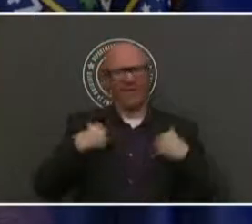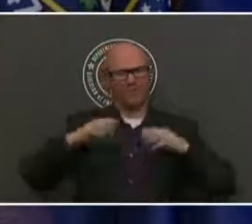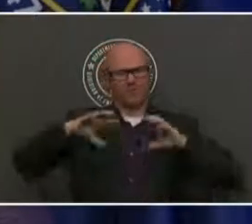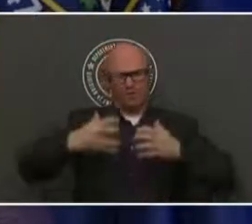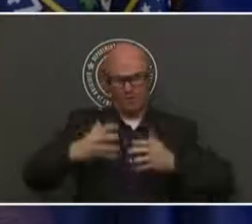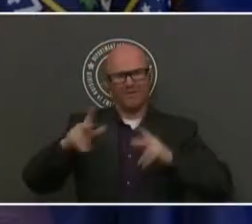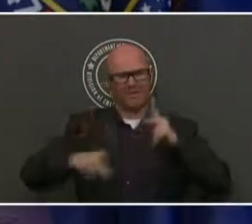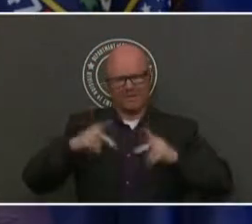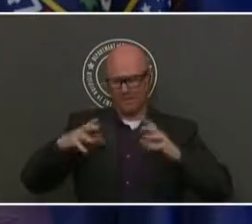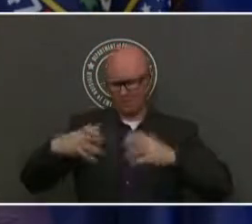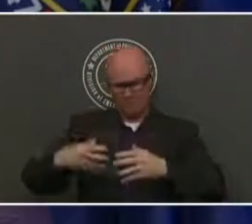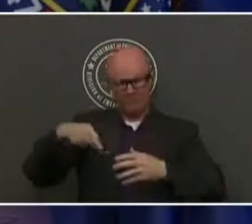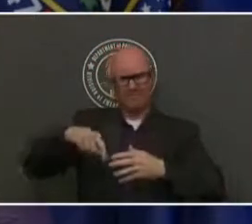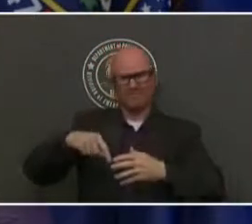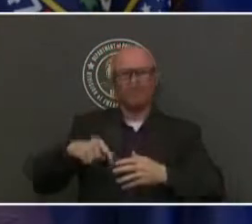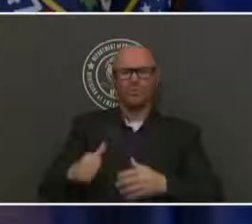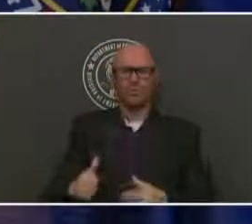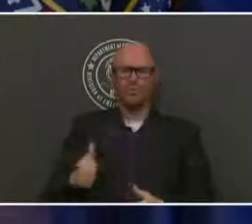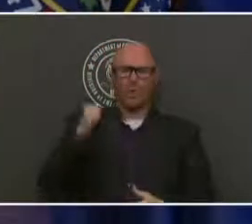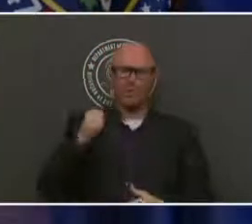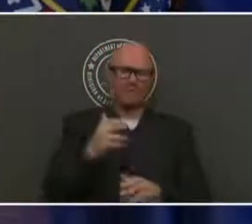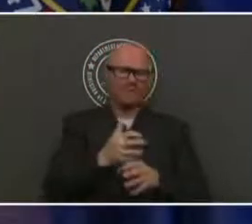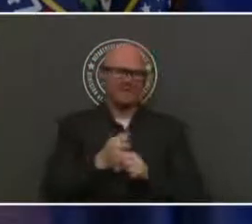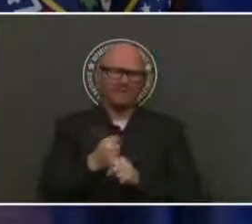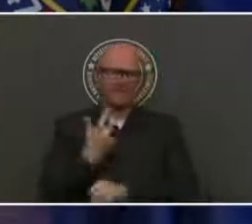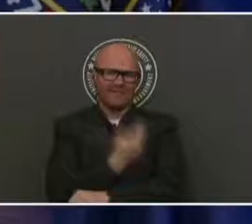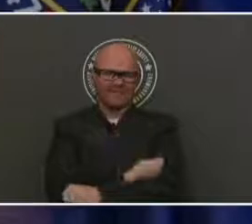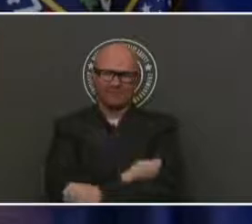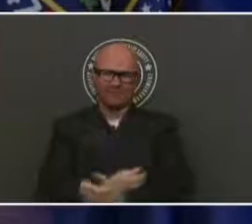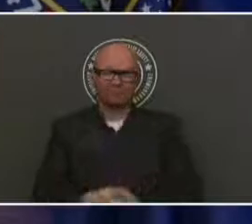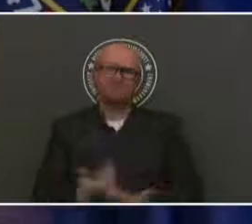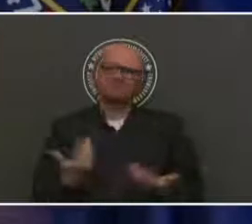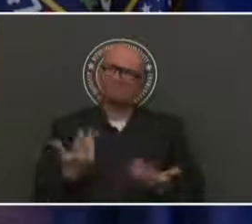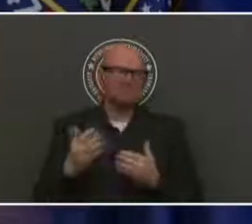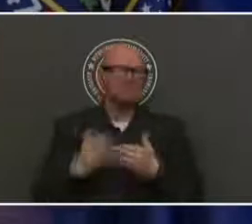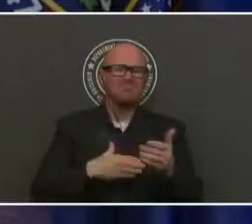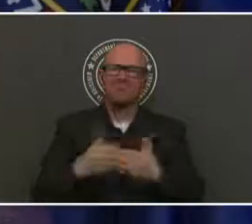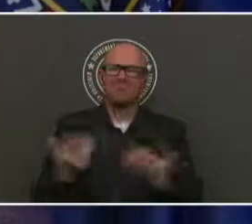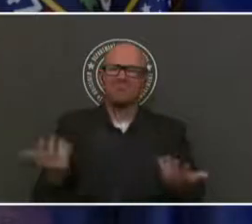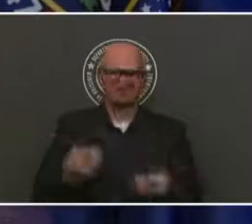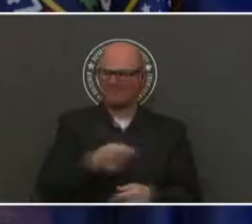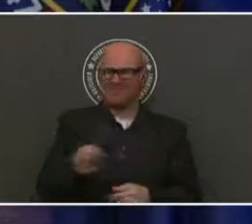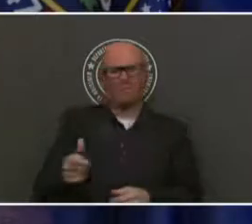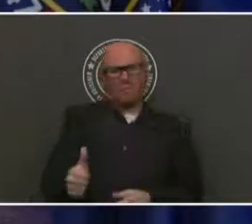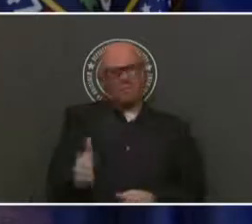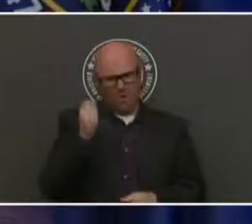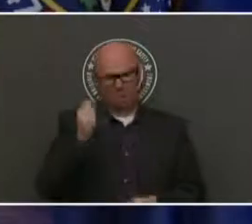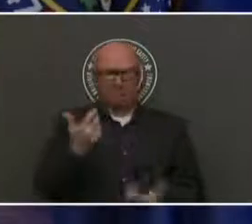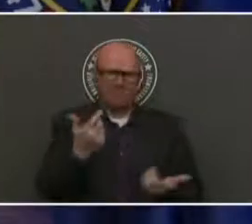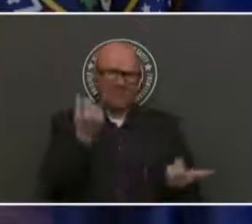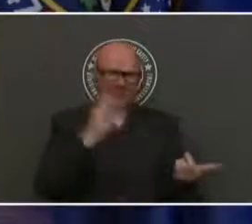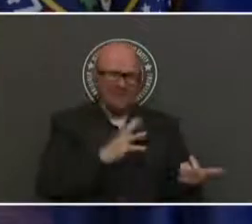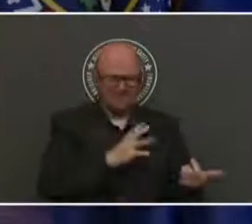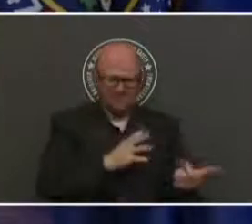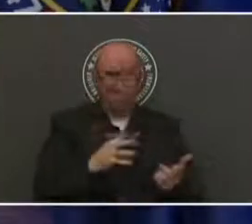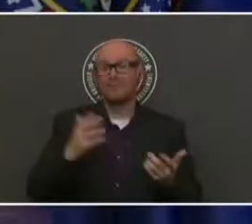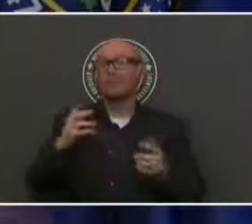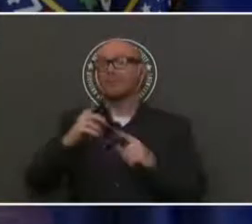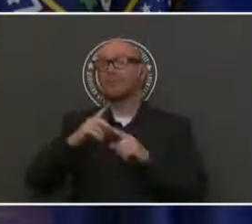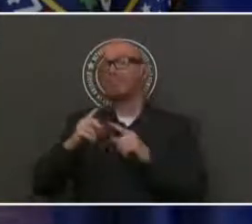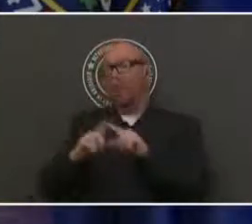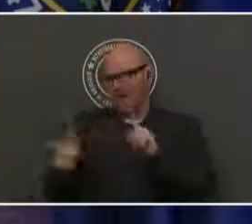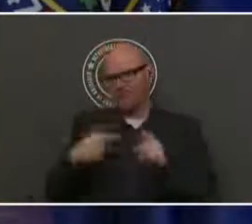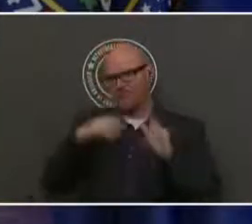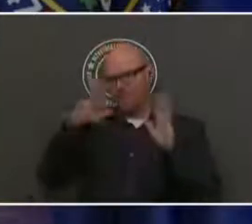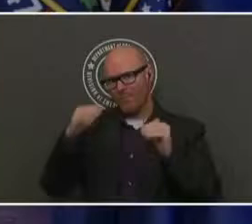in Utah than any other state, that are going to get vaccinated no matter what, because they understand what's at risk. They understand